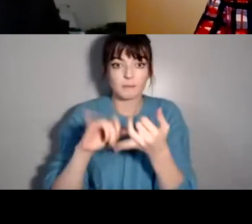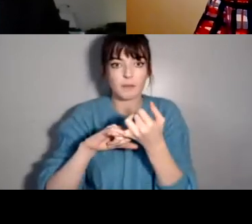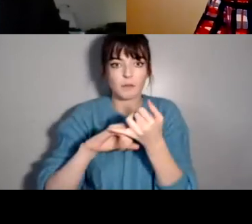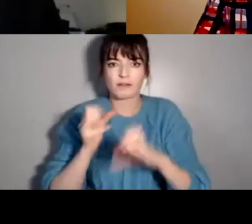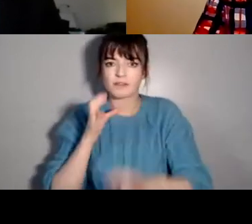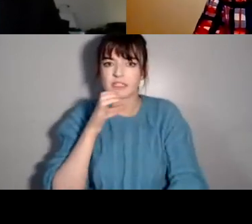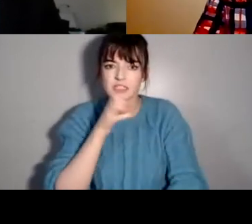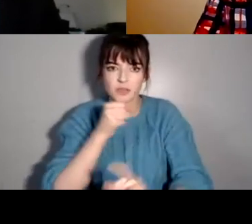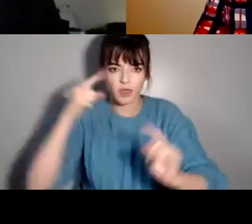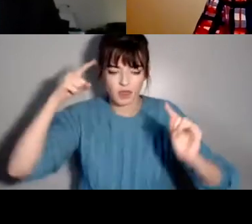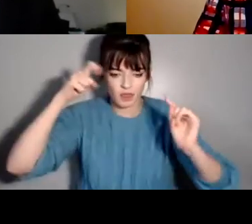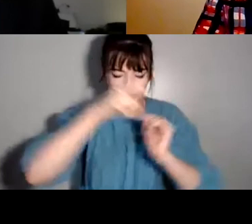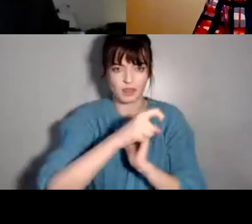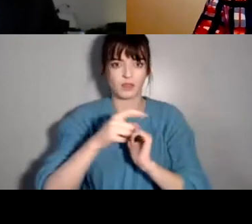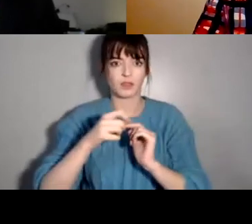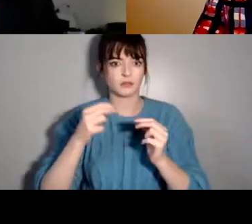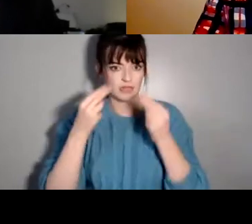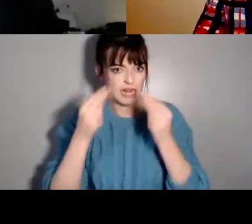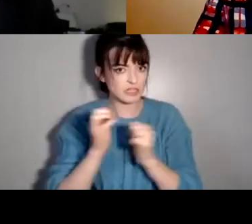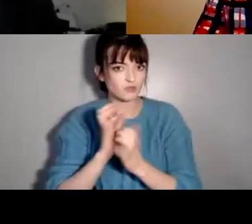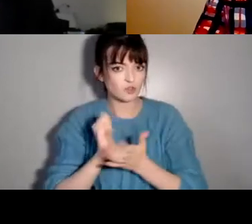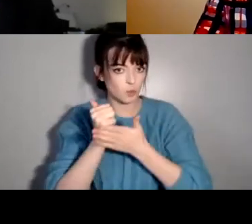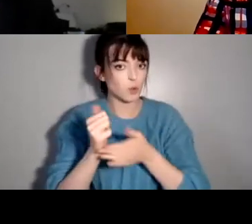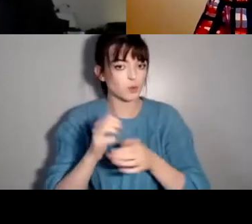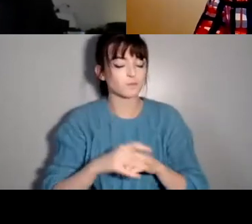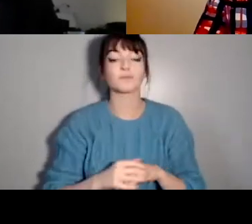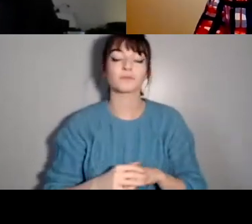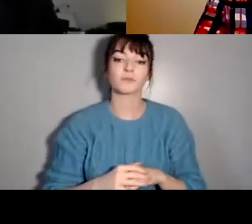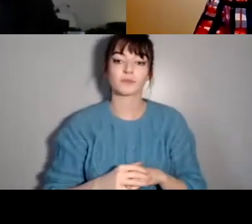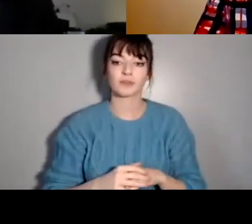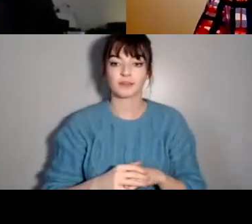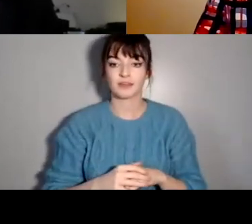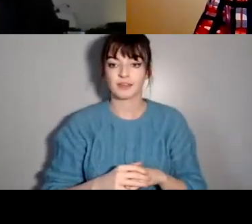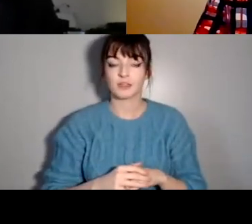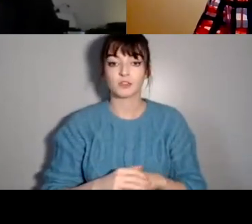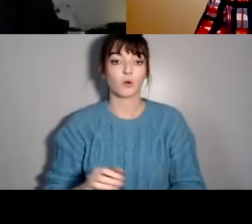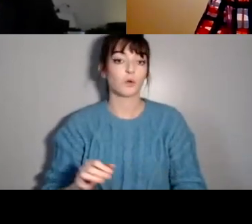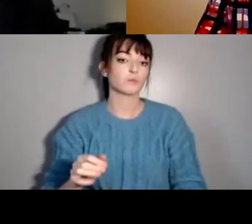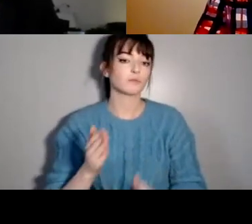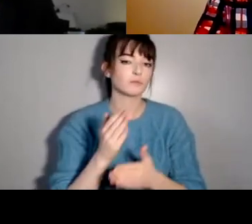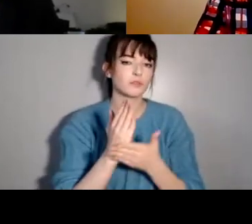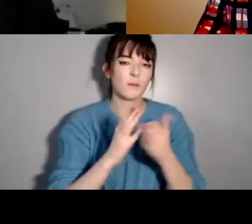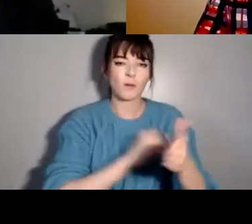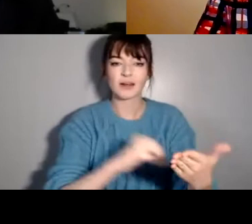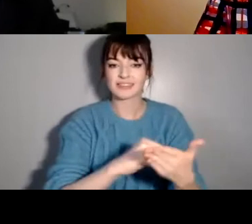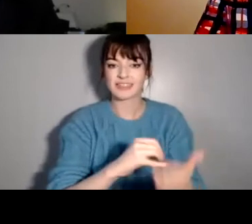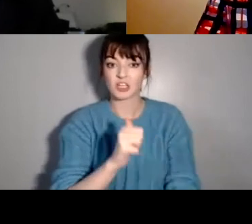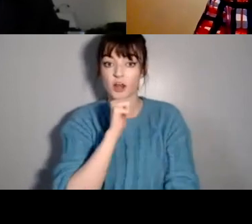support needs. And while they may not have actively resisted it,